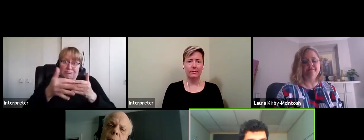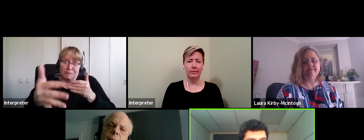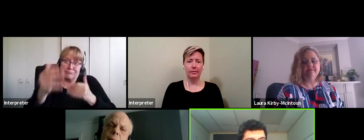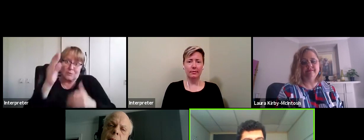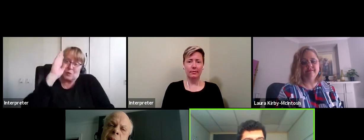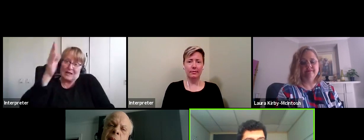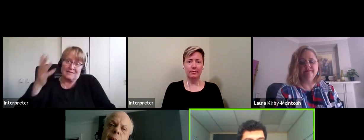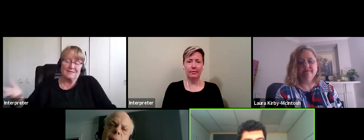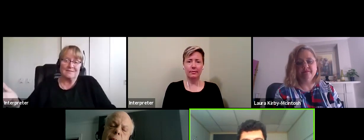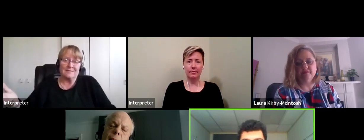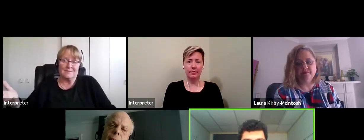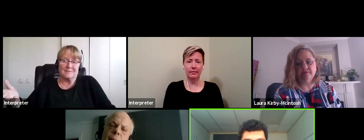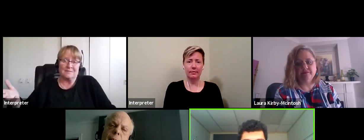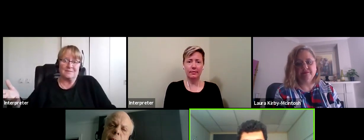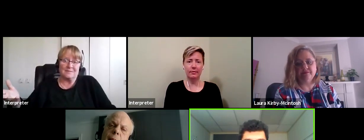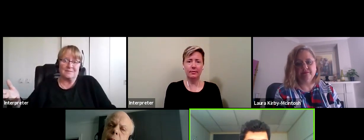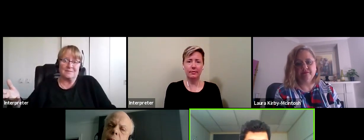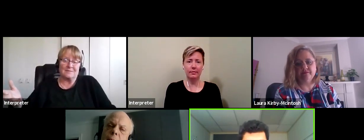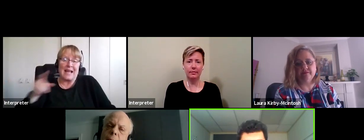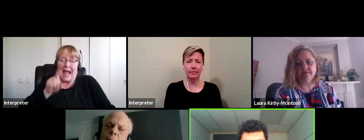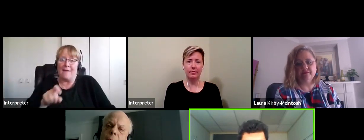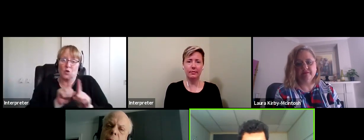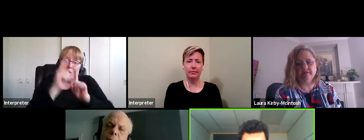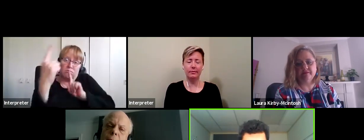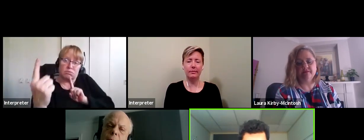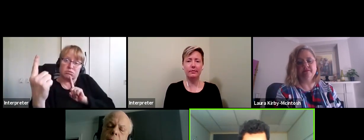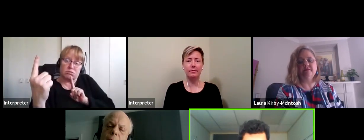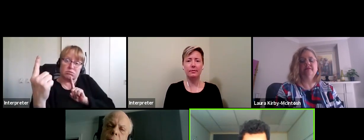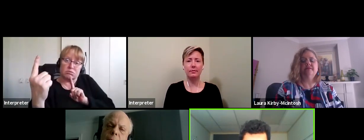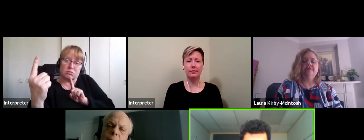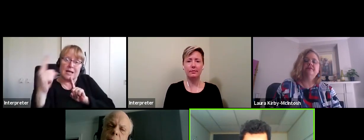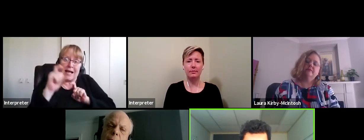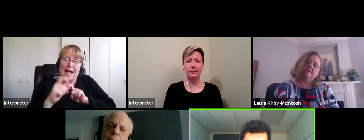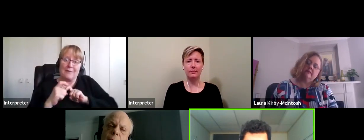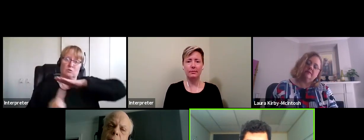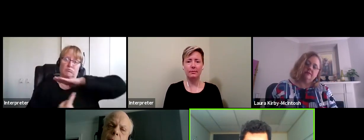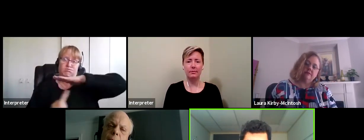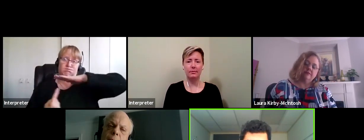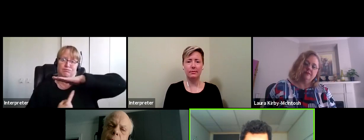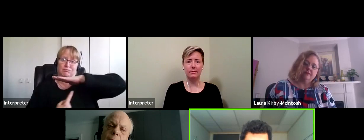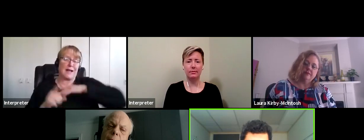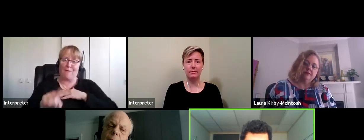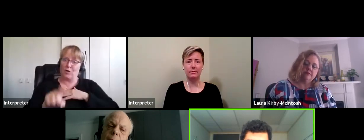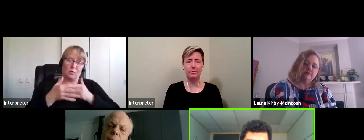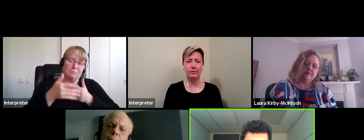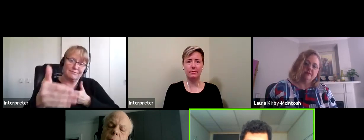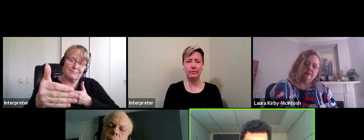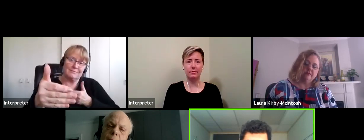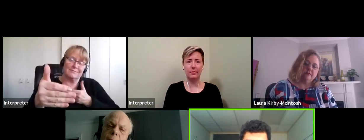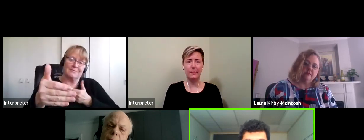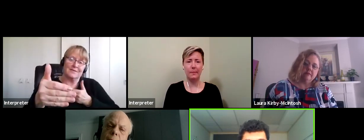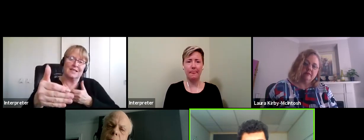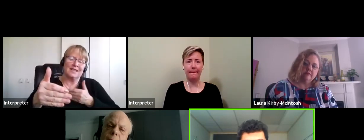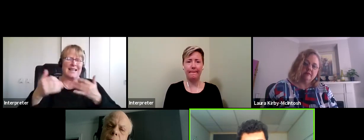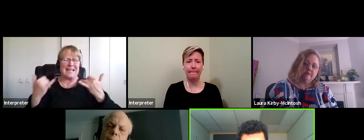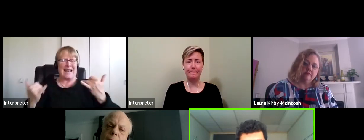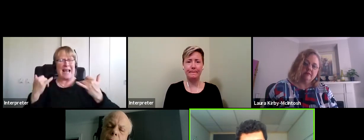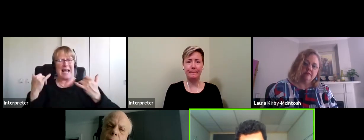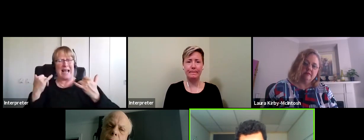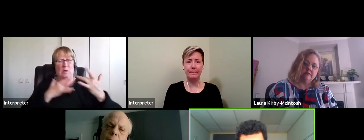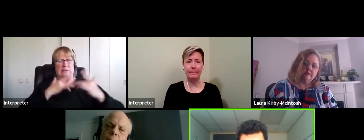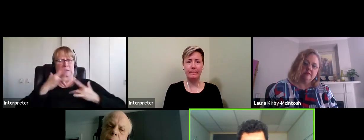some sort of physical distancing, quarantine, social isolation for some period now. And I worry, and agencies across